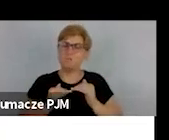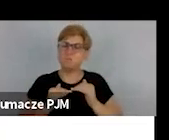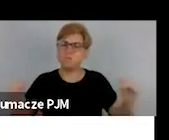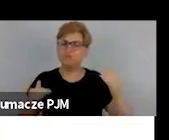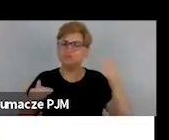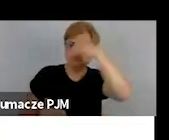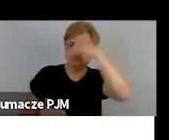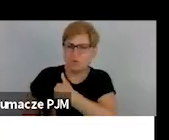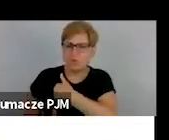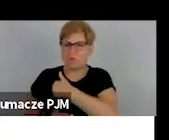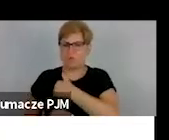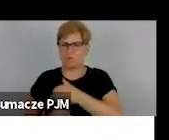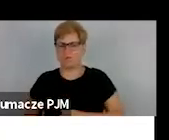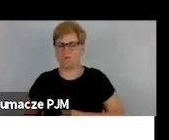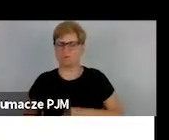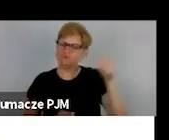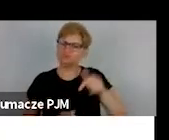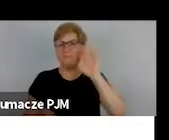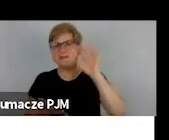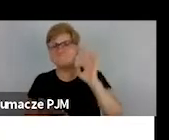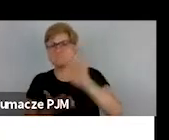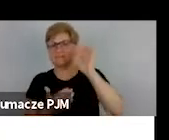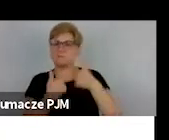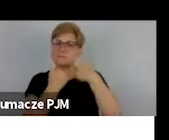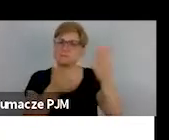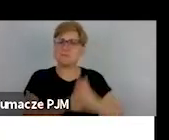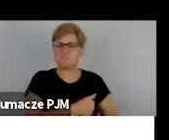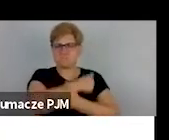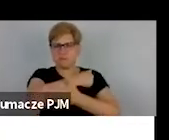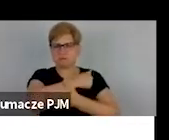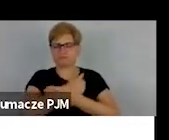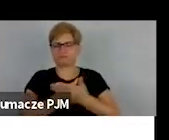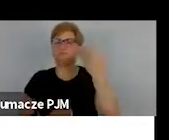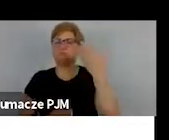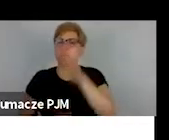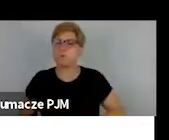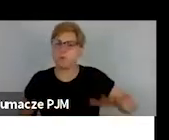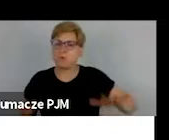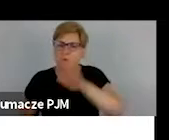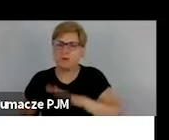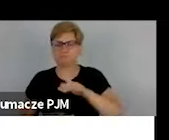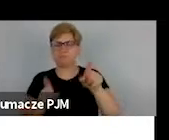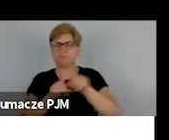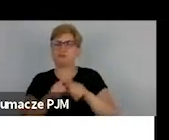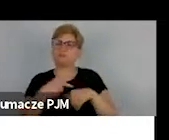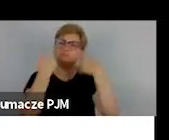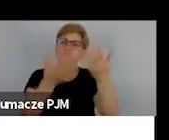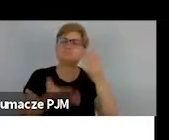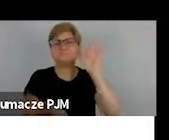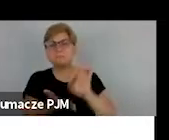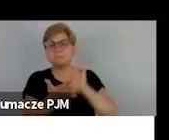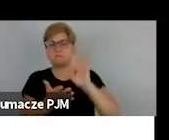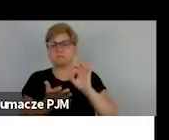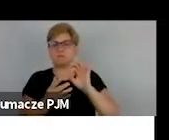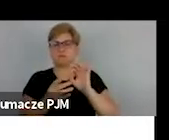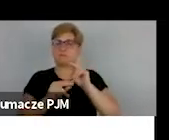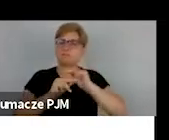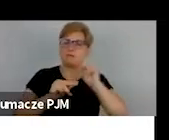to recreational facilities for young people so that young people can go out and exercise and do things that we know are protective against